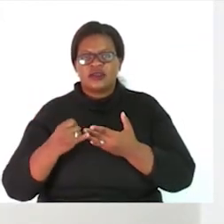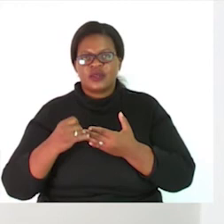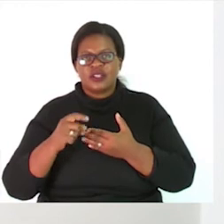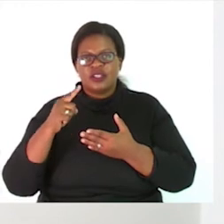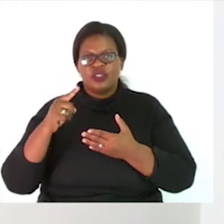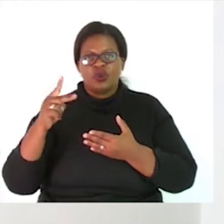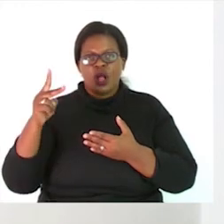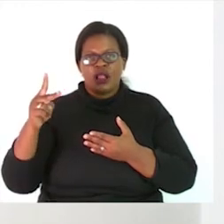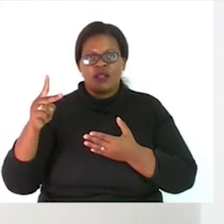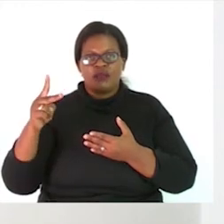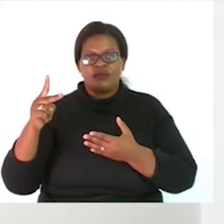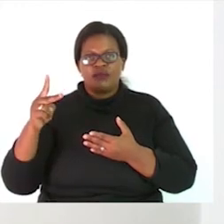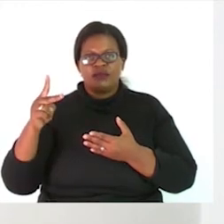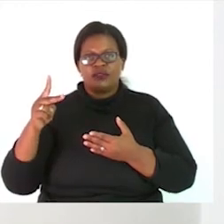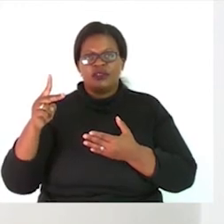no more numbers.